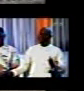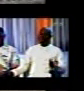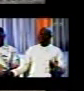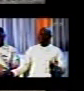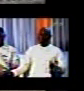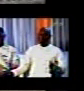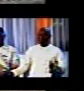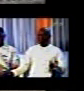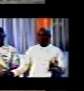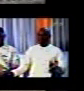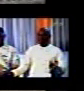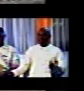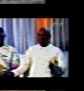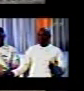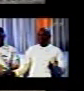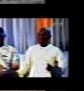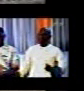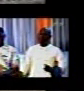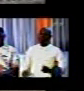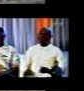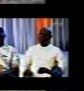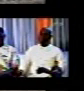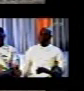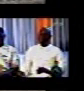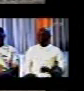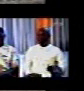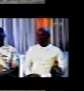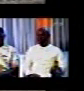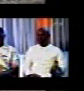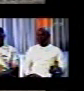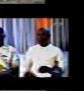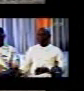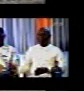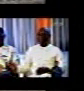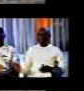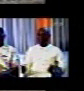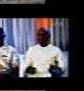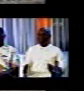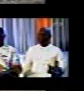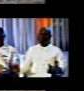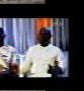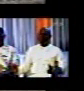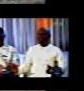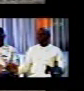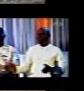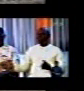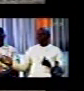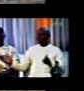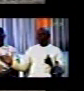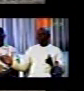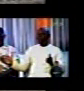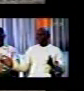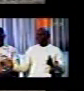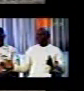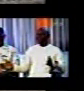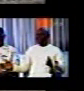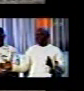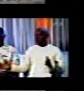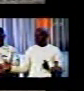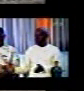father, I am Esau, thy firstborn. And Jacob said unto